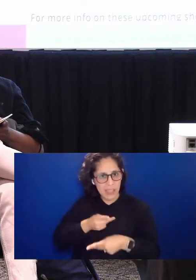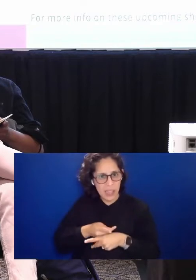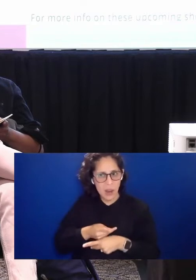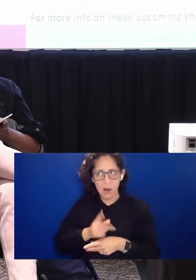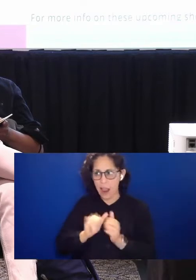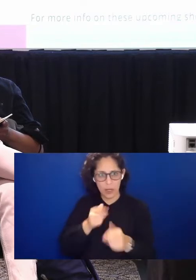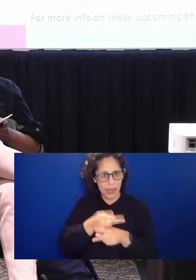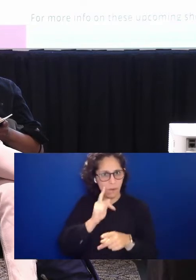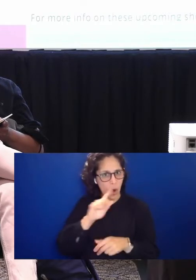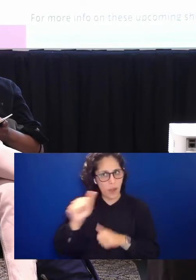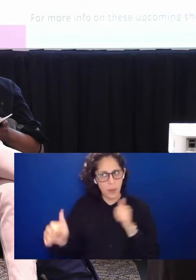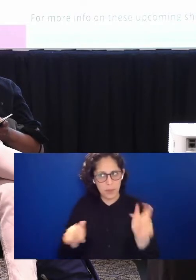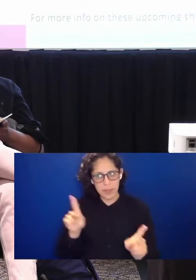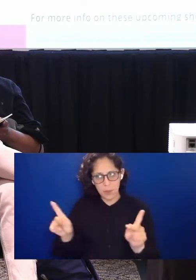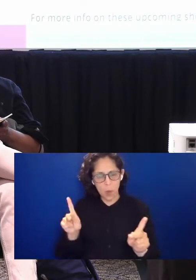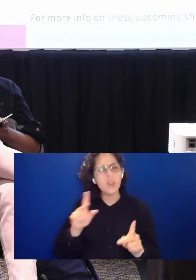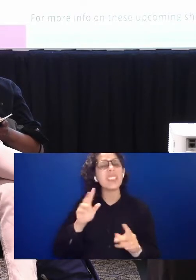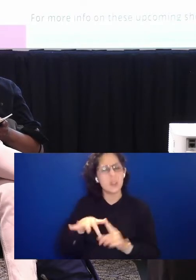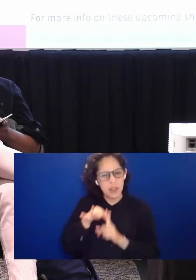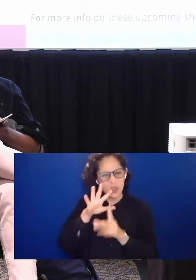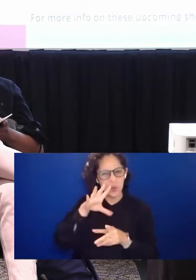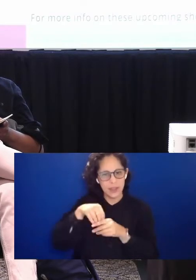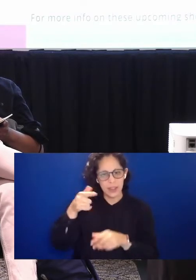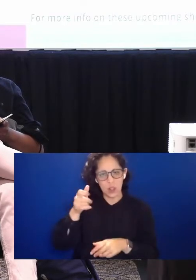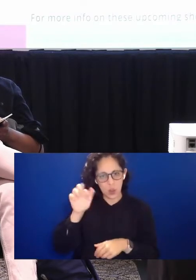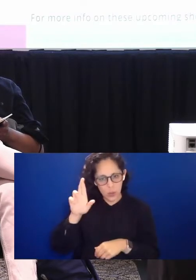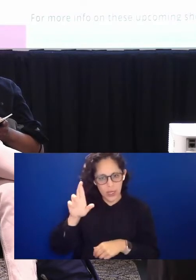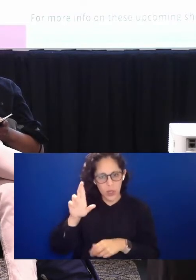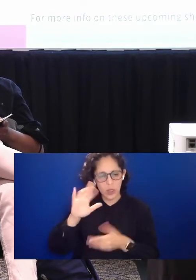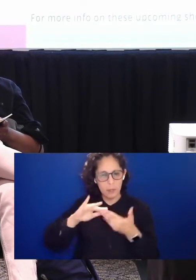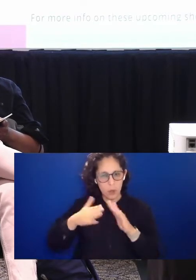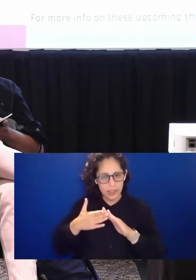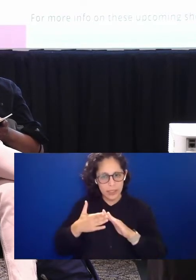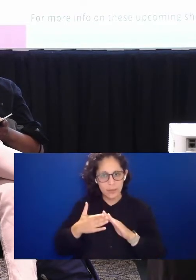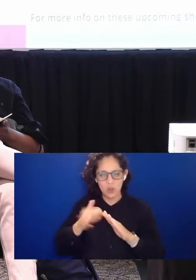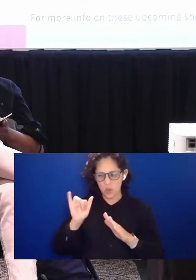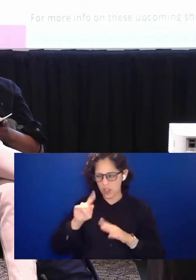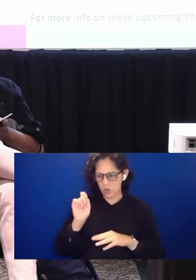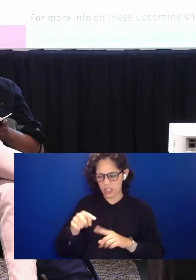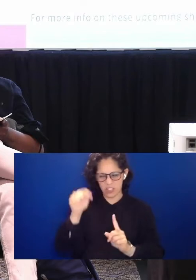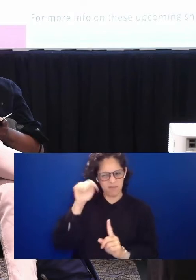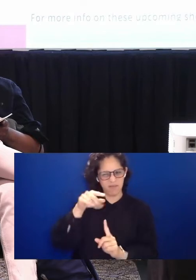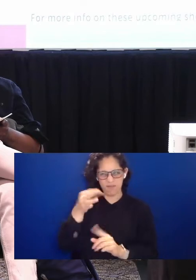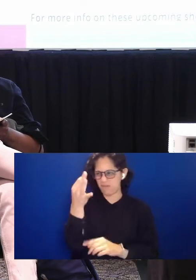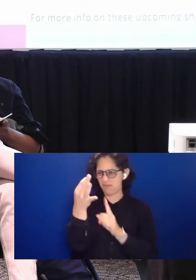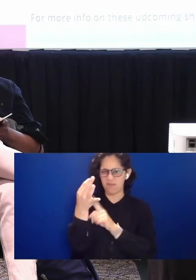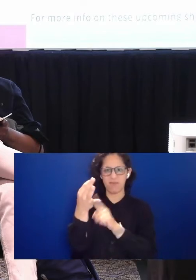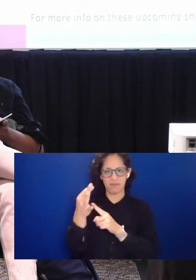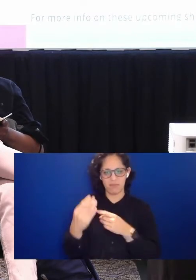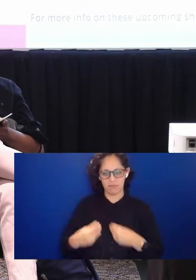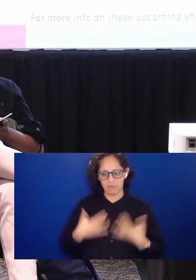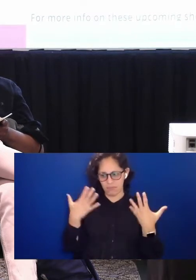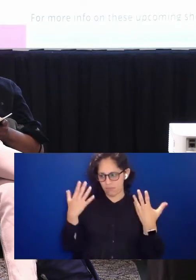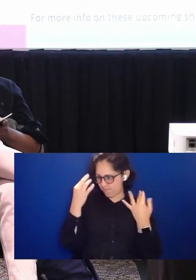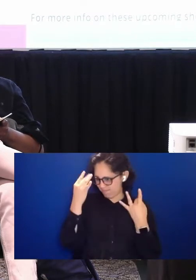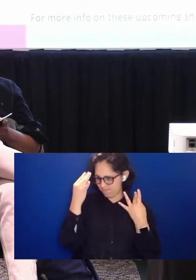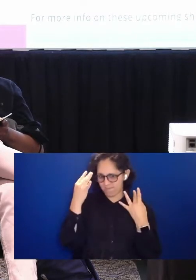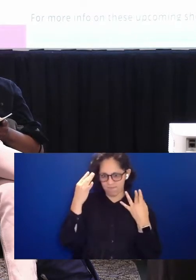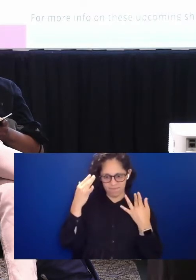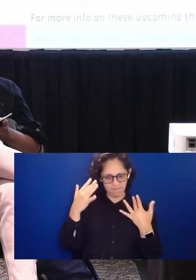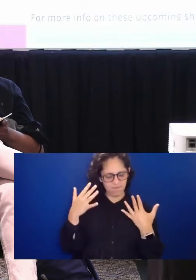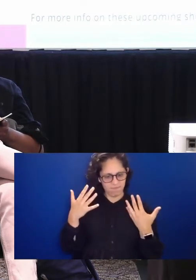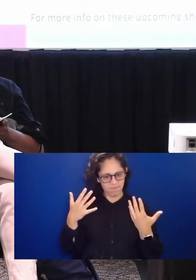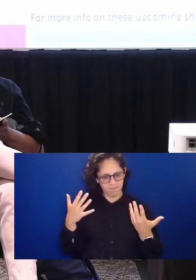especially in the queer community. And that question was really activating for me. And I found it